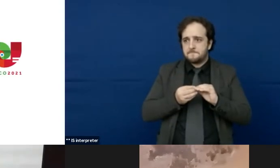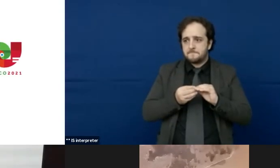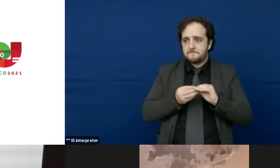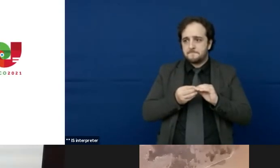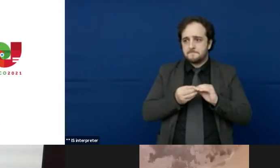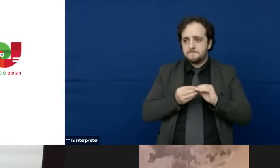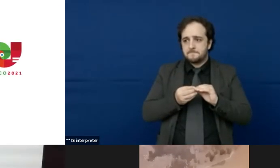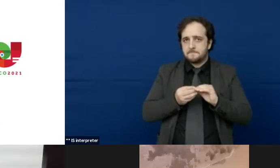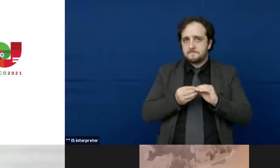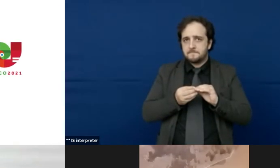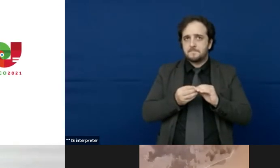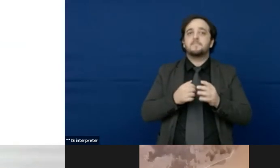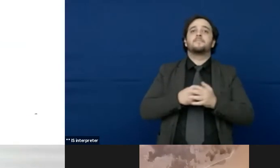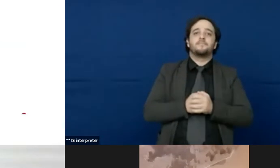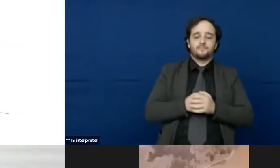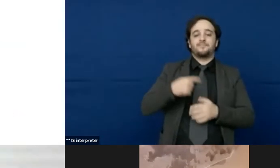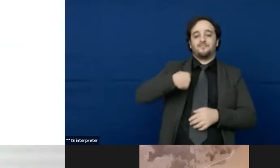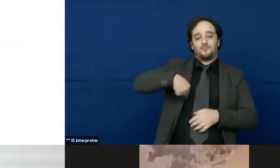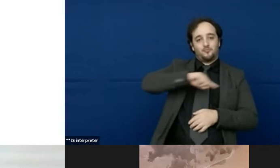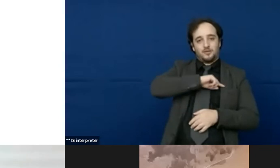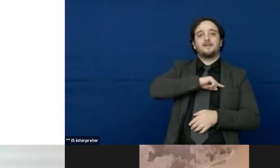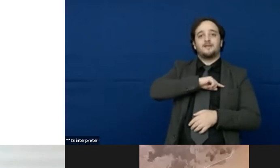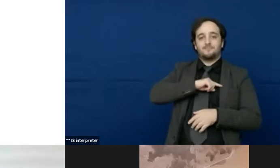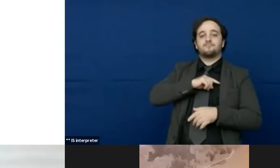movement. And with COVID-19, it is more true